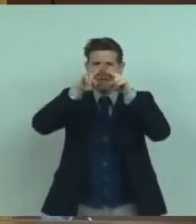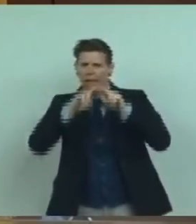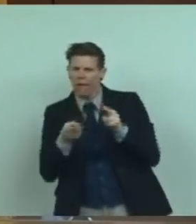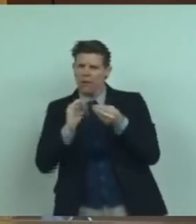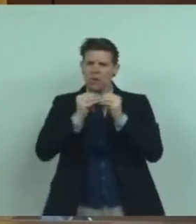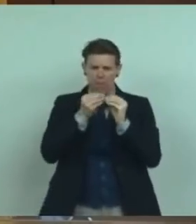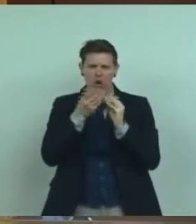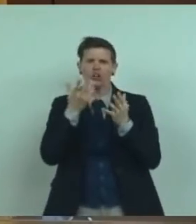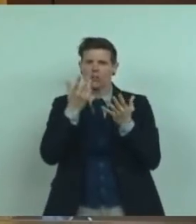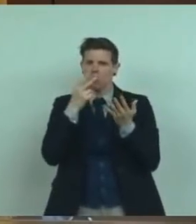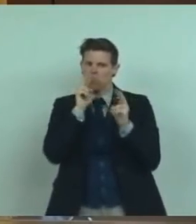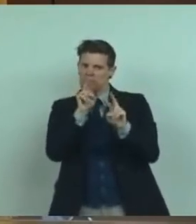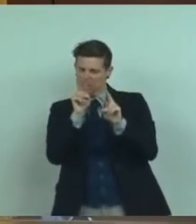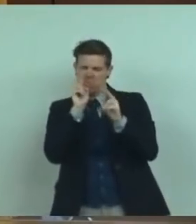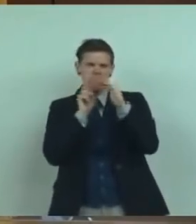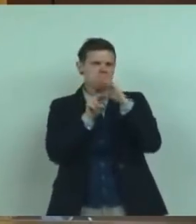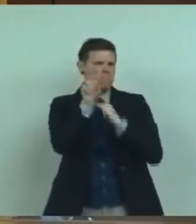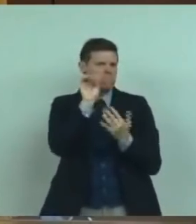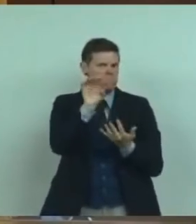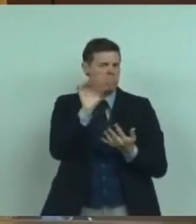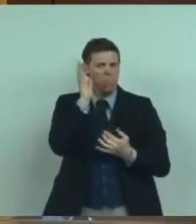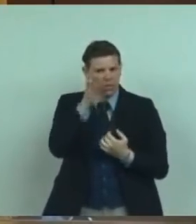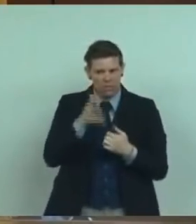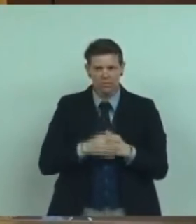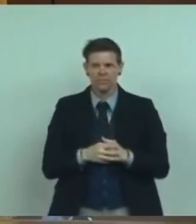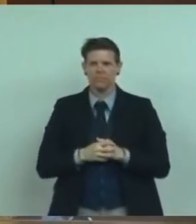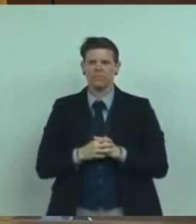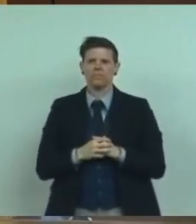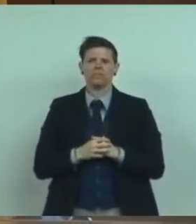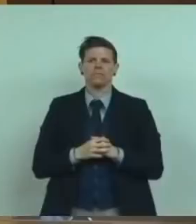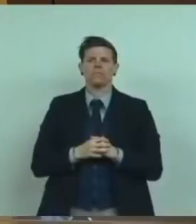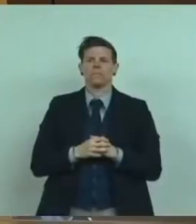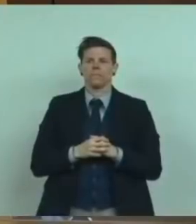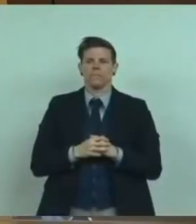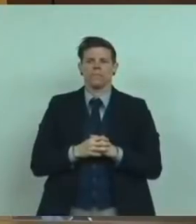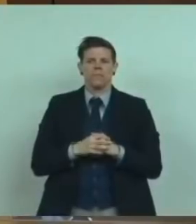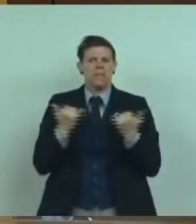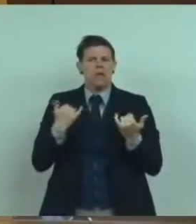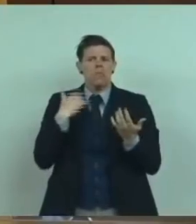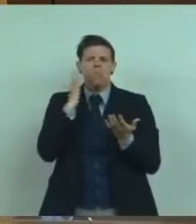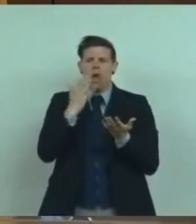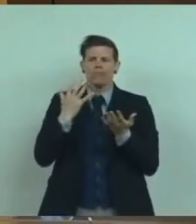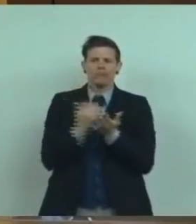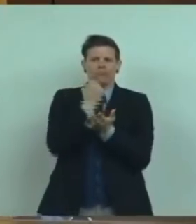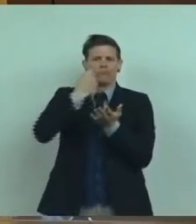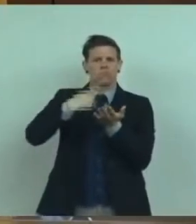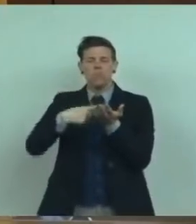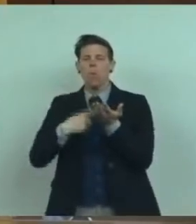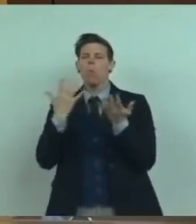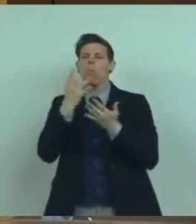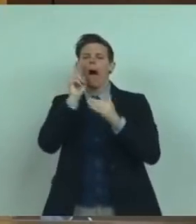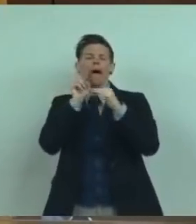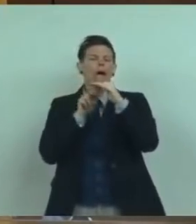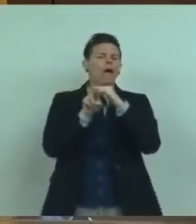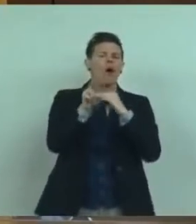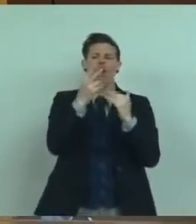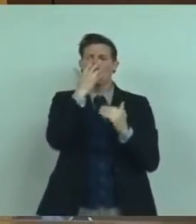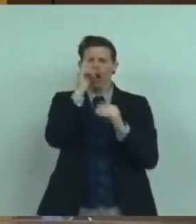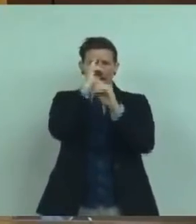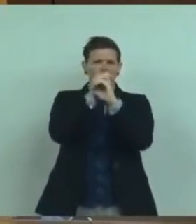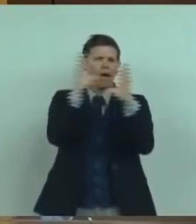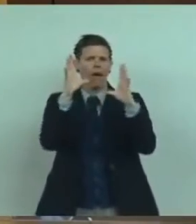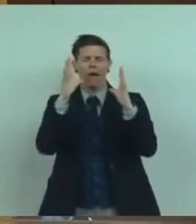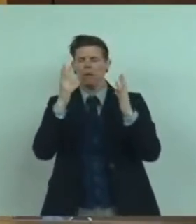pandemic. And then I want to talk about what you should expect next. We'll go over some frequently asked questions, and we'll take